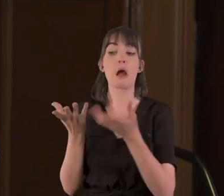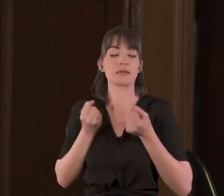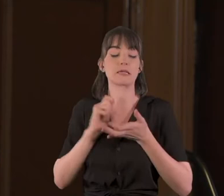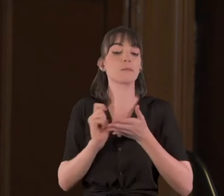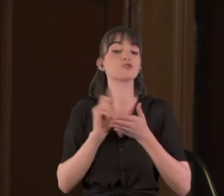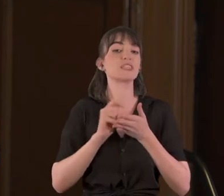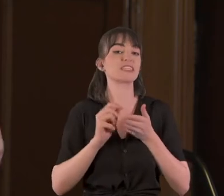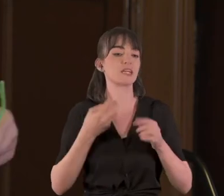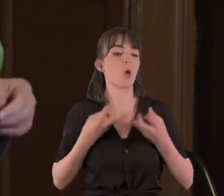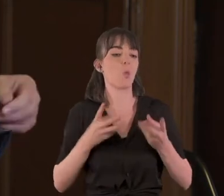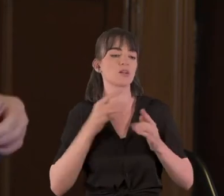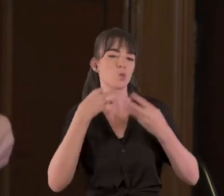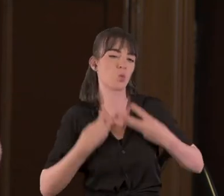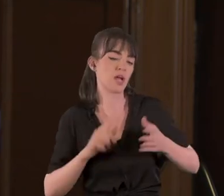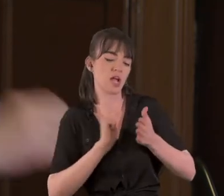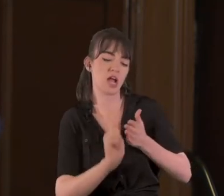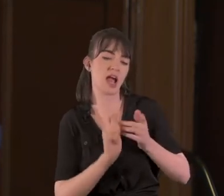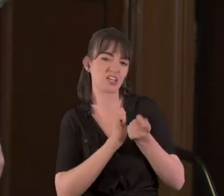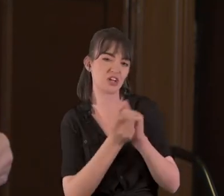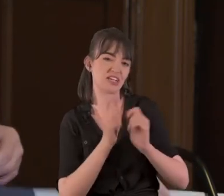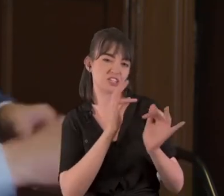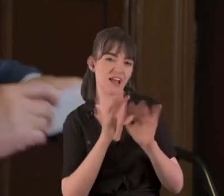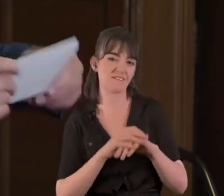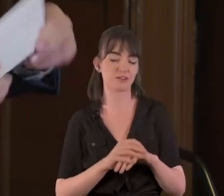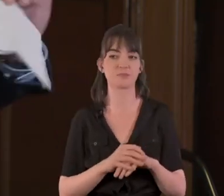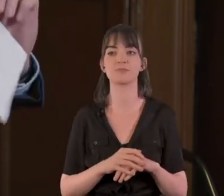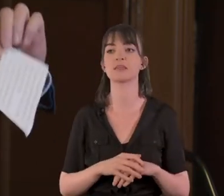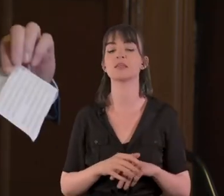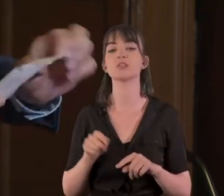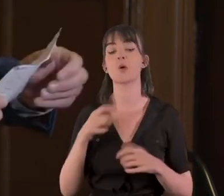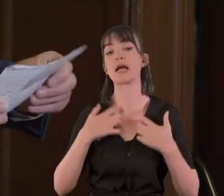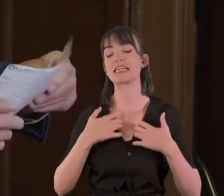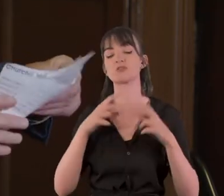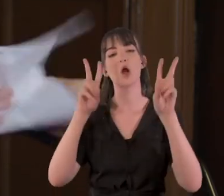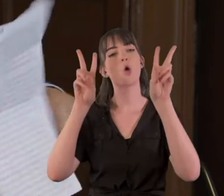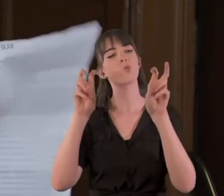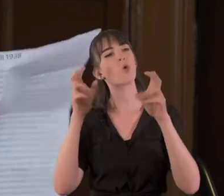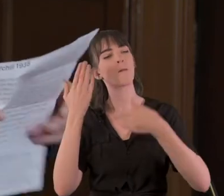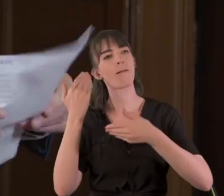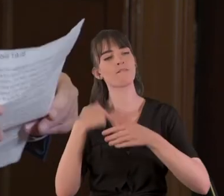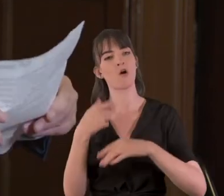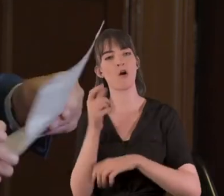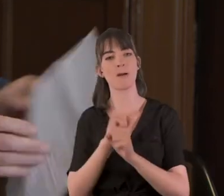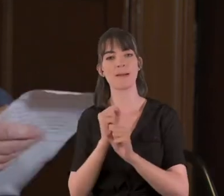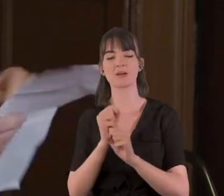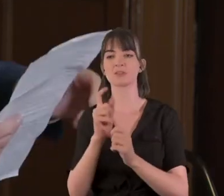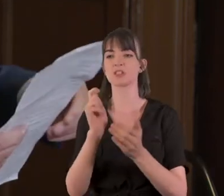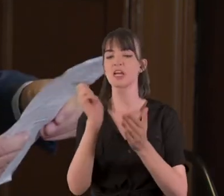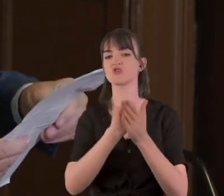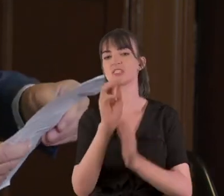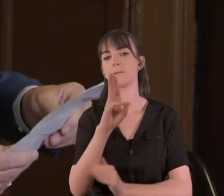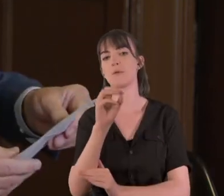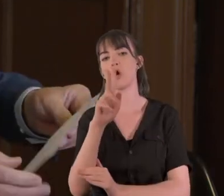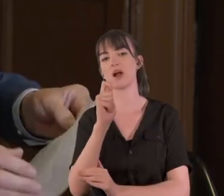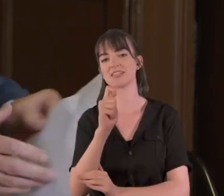faith or bad faith. It's very interesting that certainly that quote before about the treaty ports,